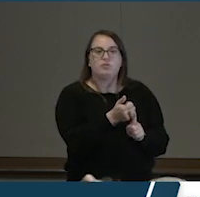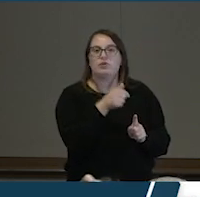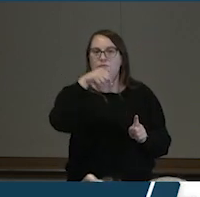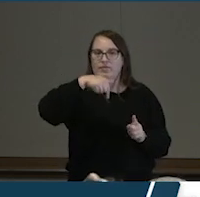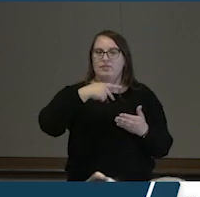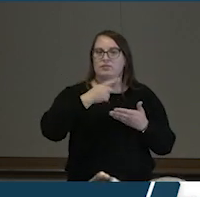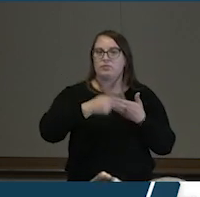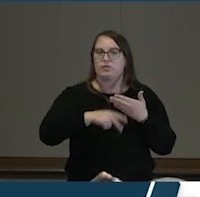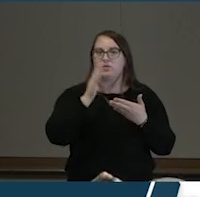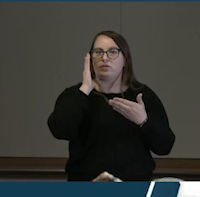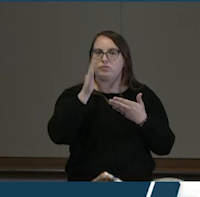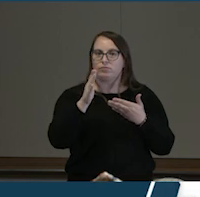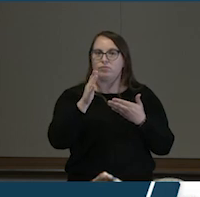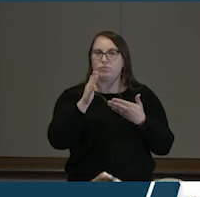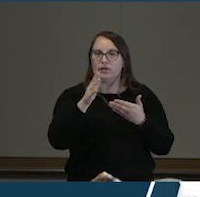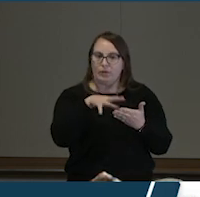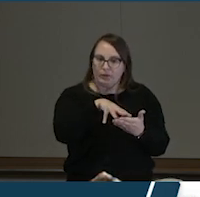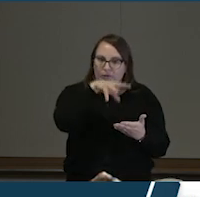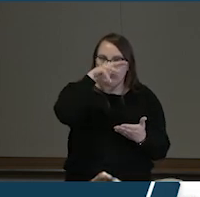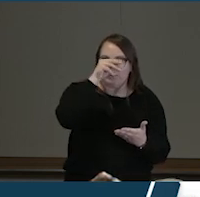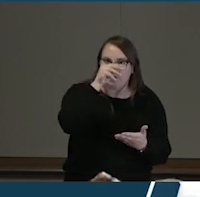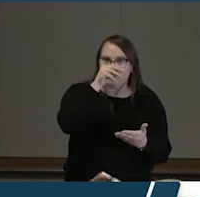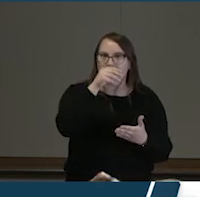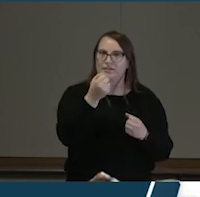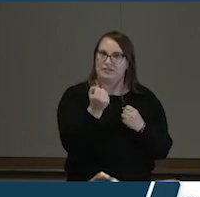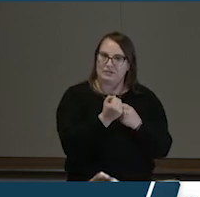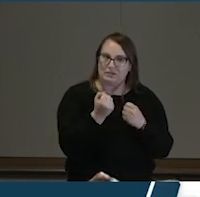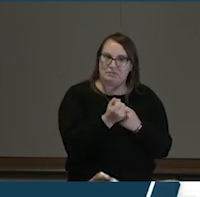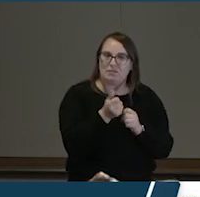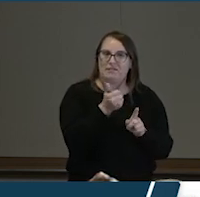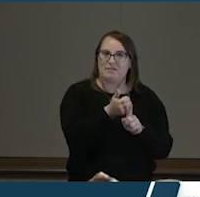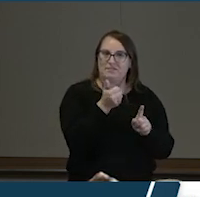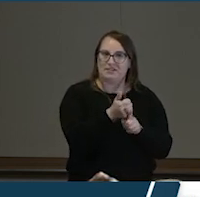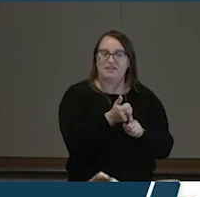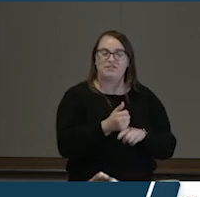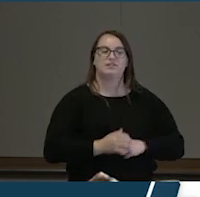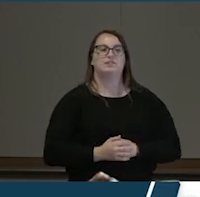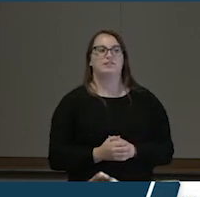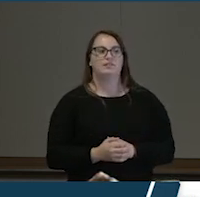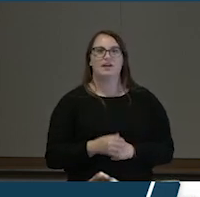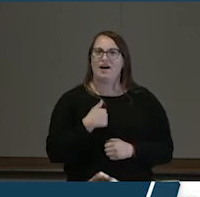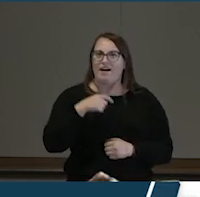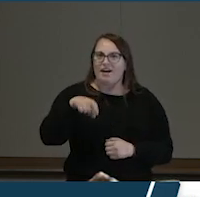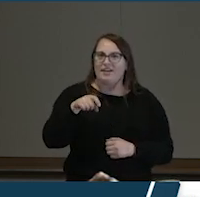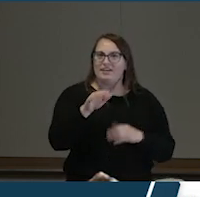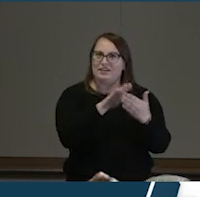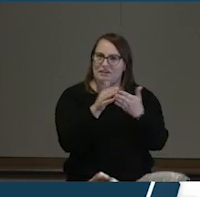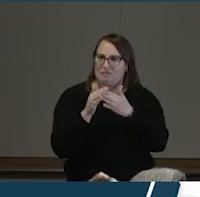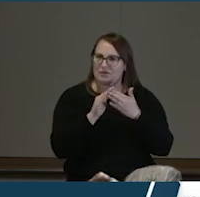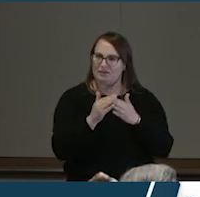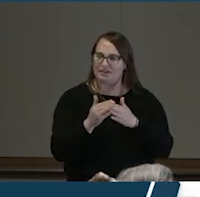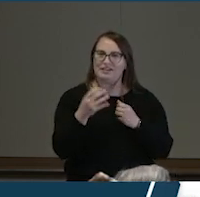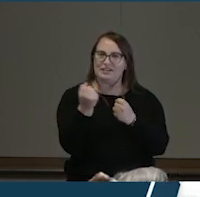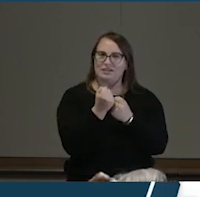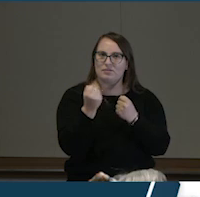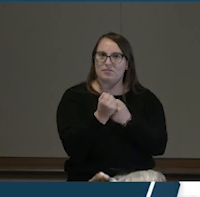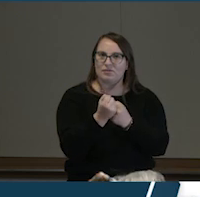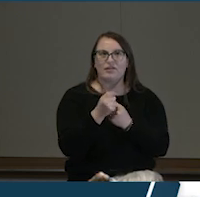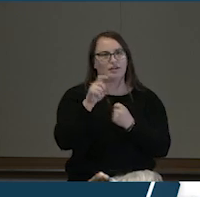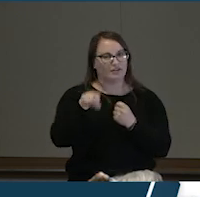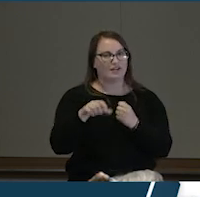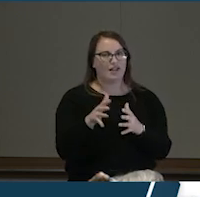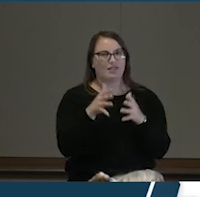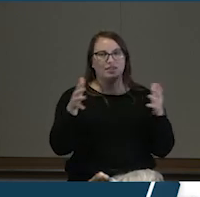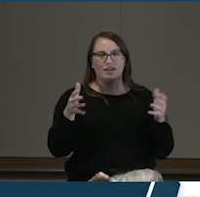program. Also knowing I need community support. I need a whole lot of support. The whole premise of